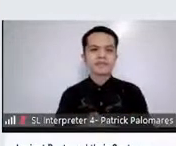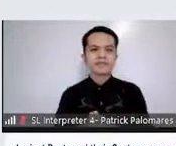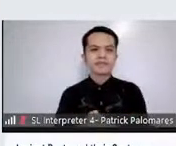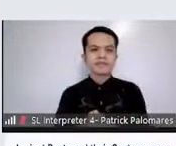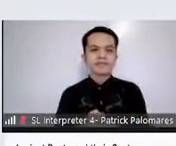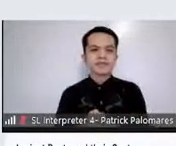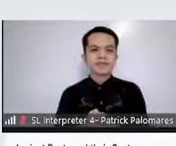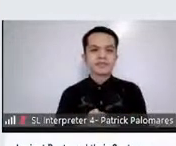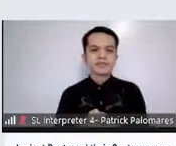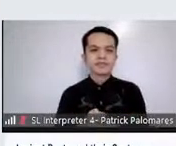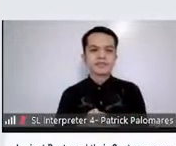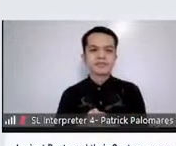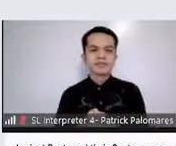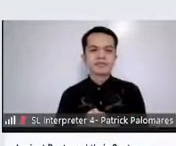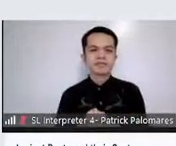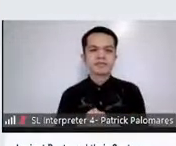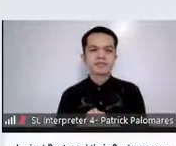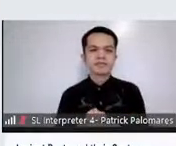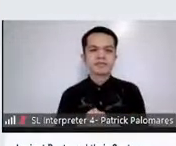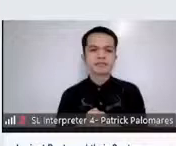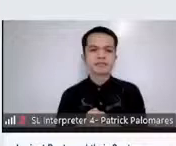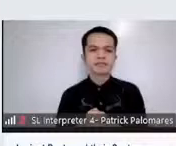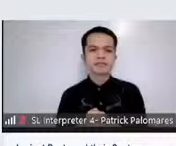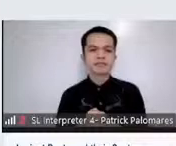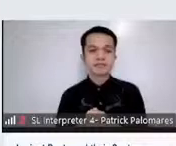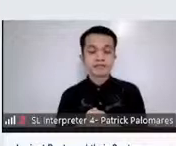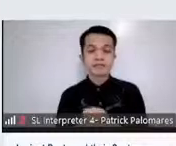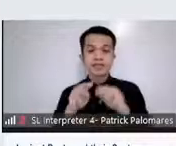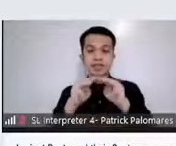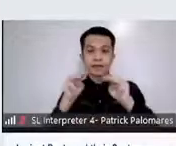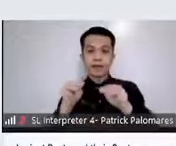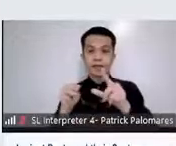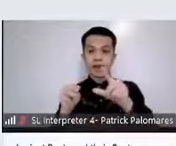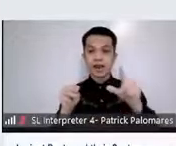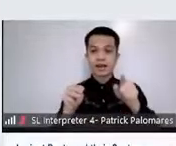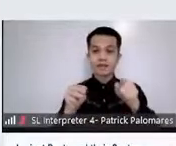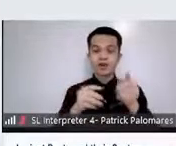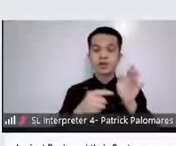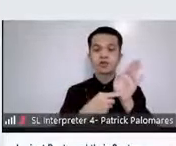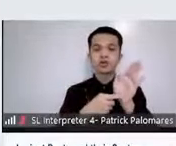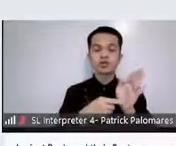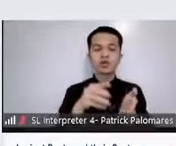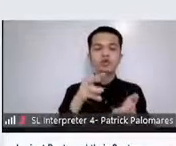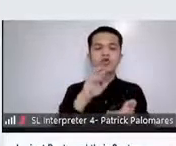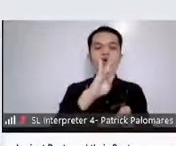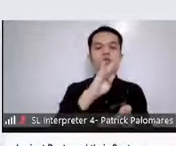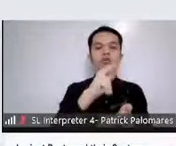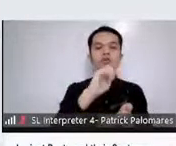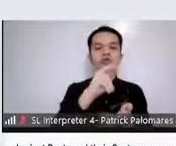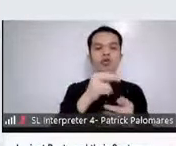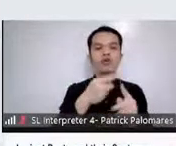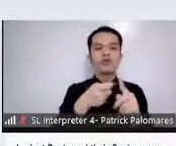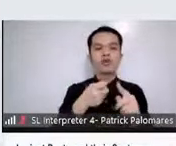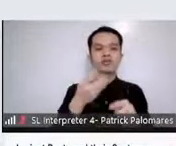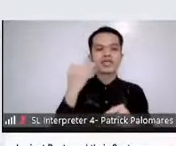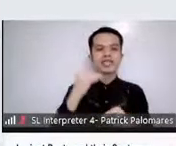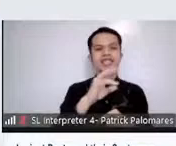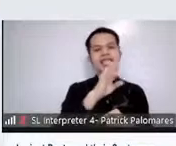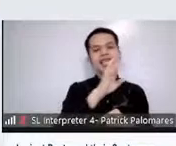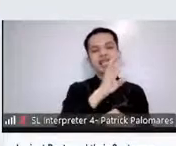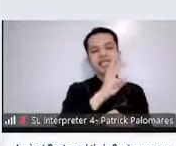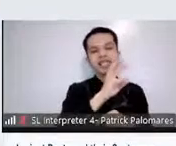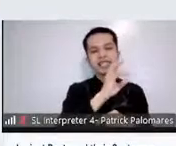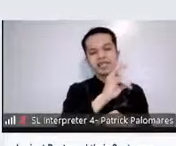The map on your left shows Butuan between the 17th and 18th century CE. Again, you can see the closure of